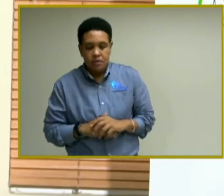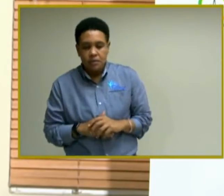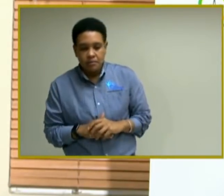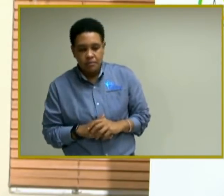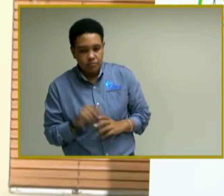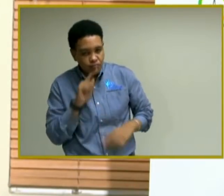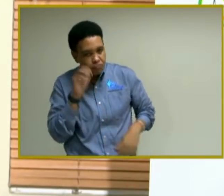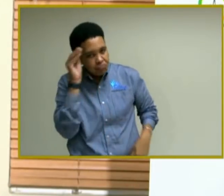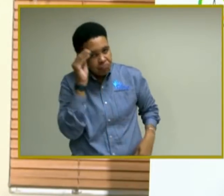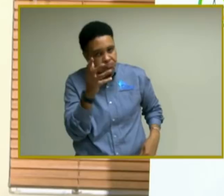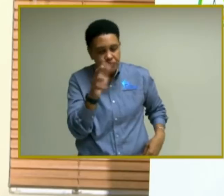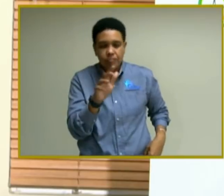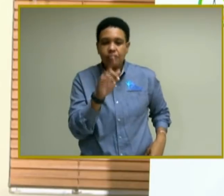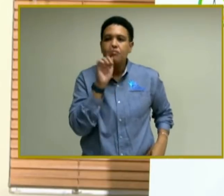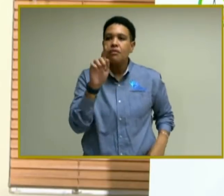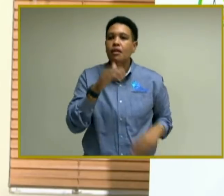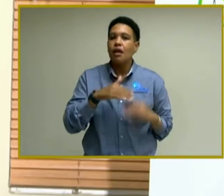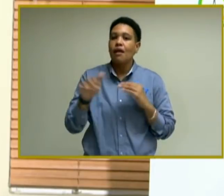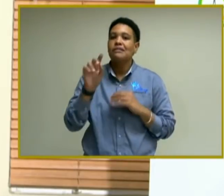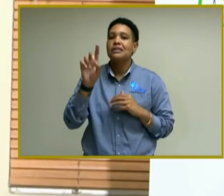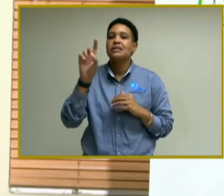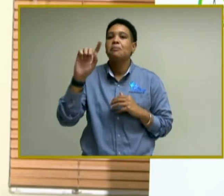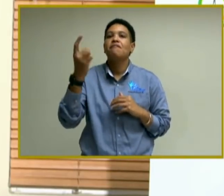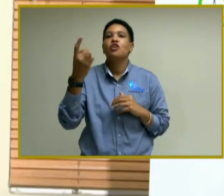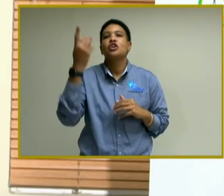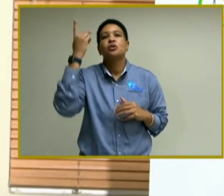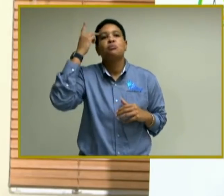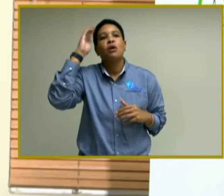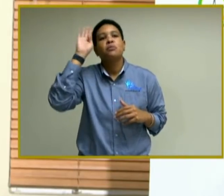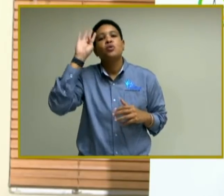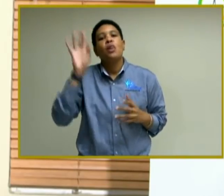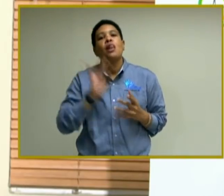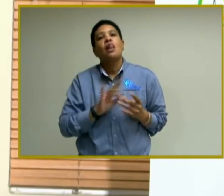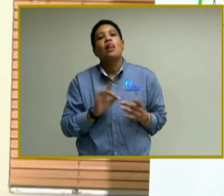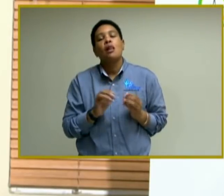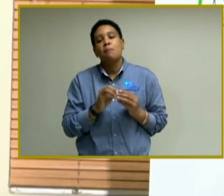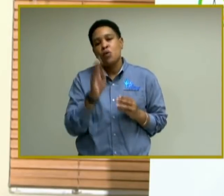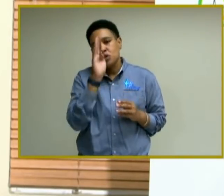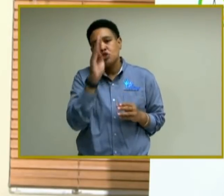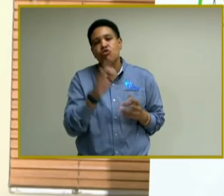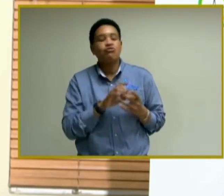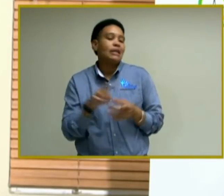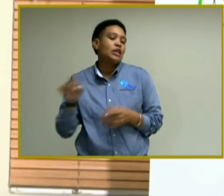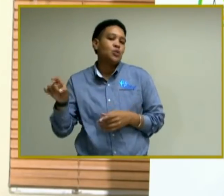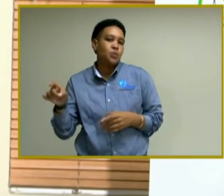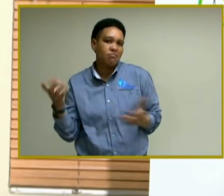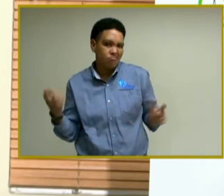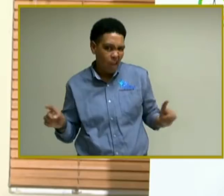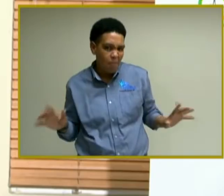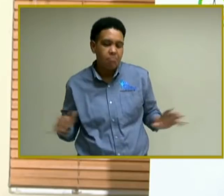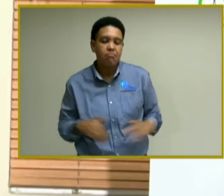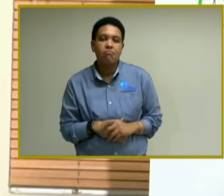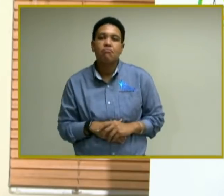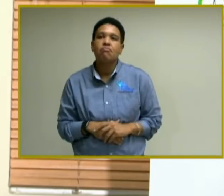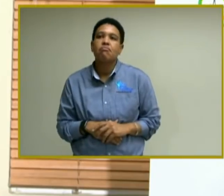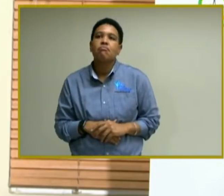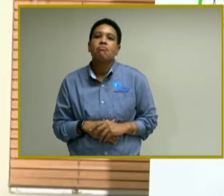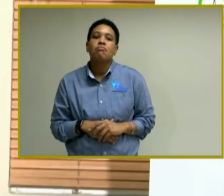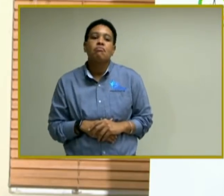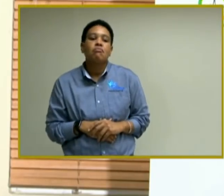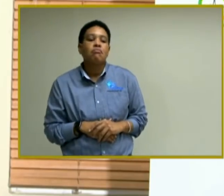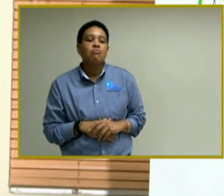As I said, after December 1st, the Prime Minister will speak more directly to that. And, there